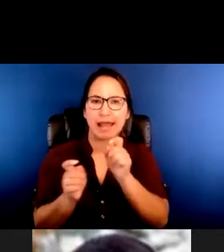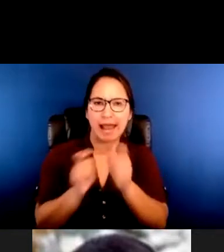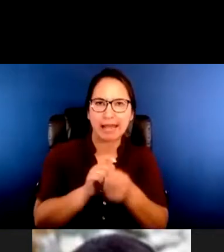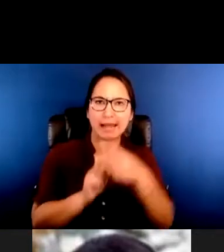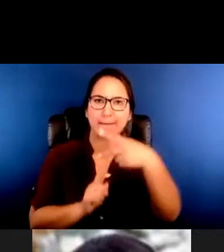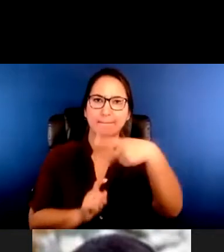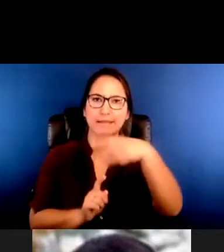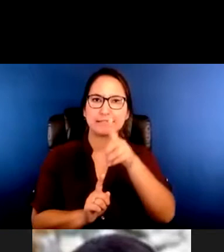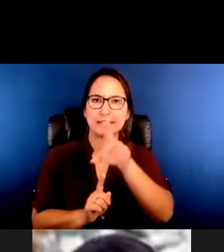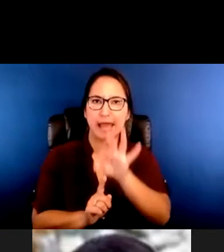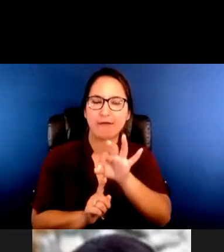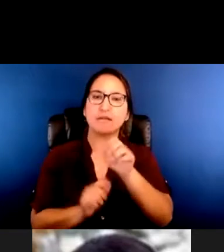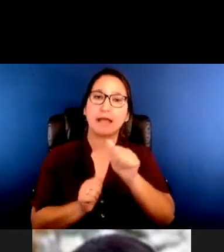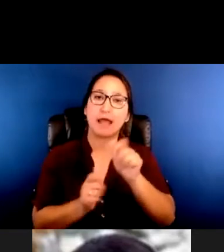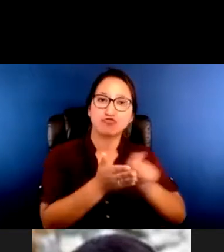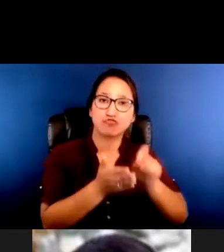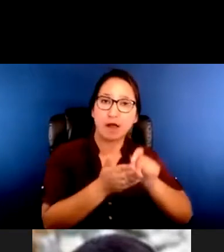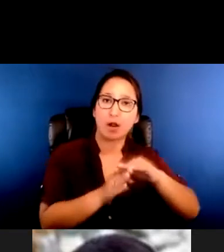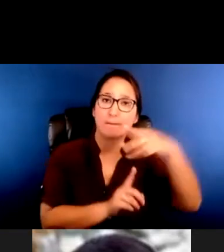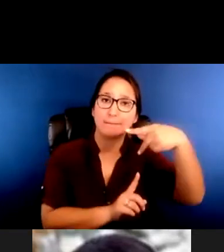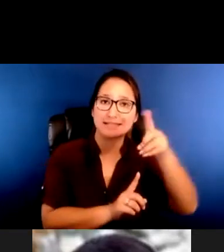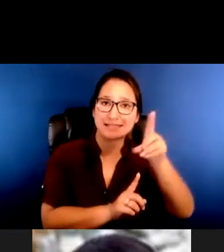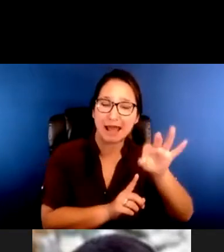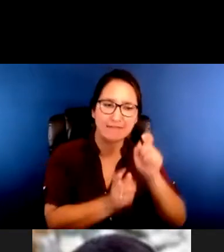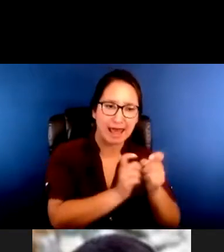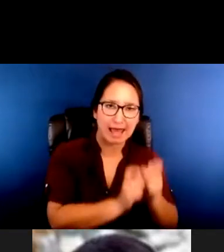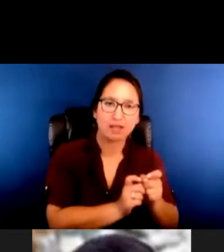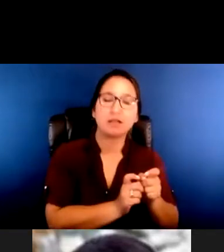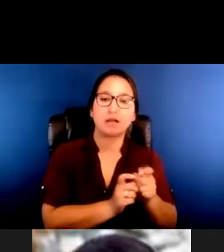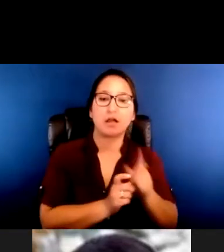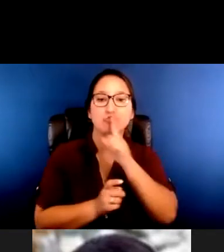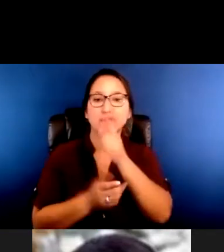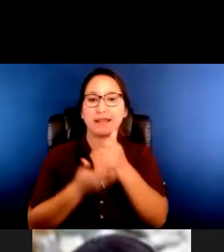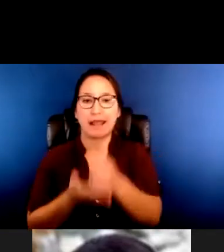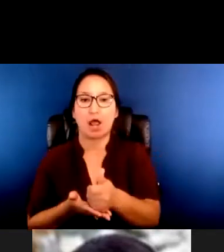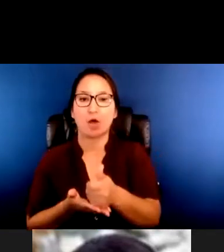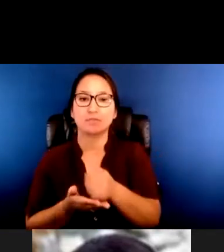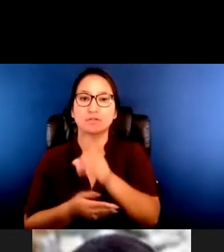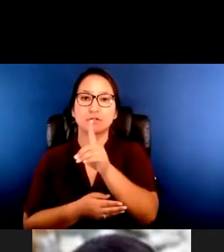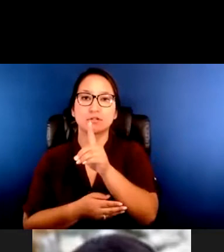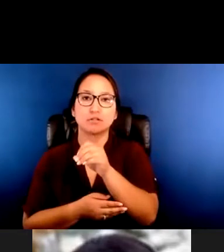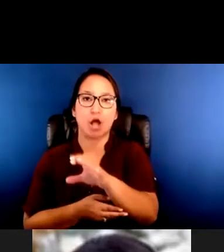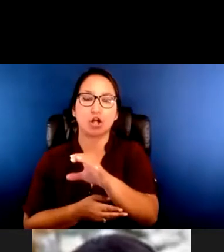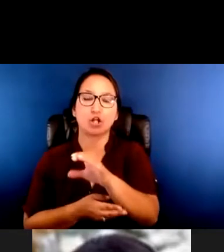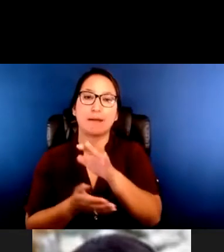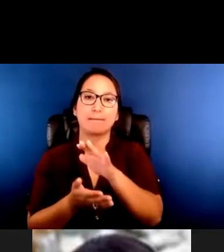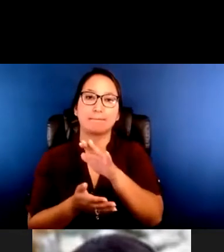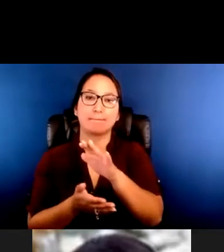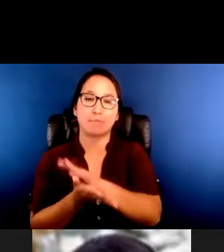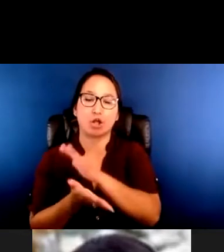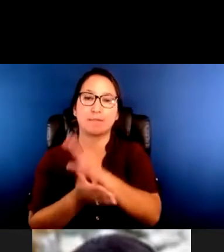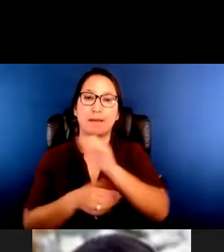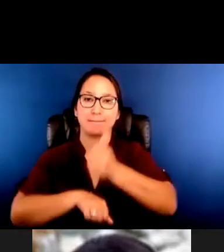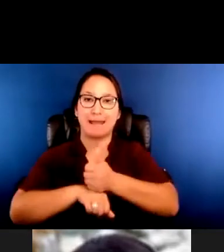they need, and it really helps with things like document-based questionnaires, which are more like